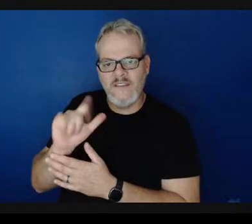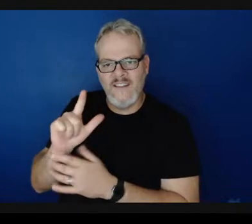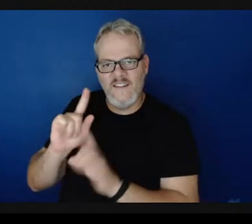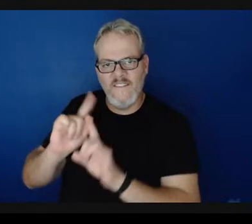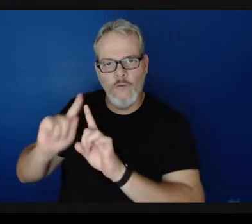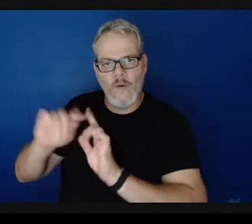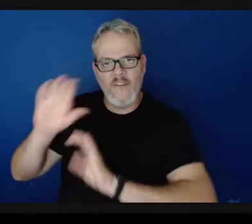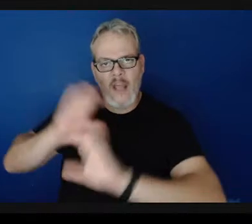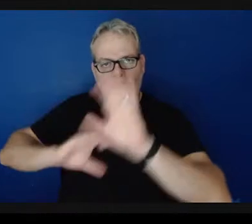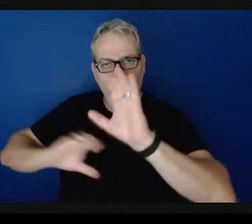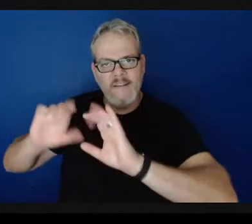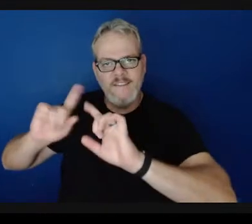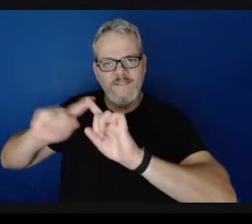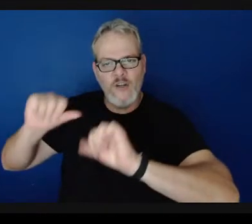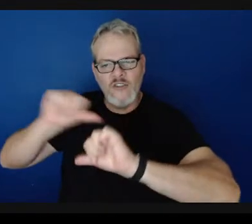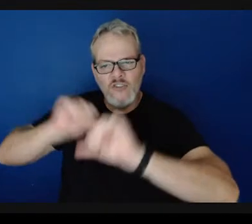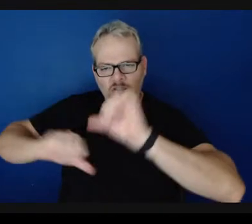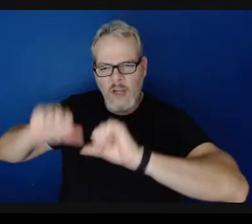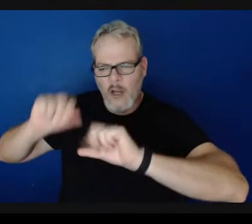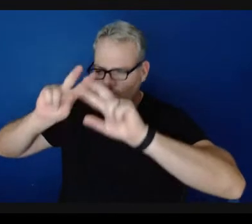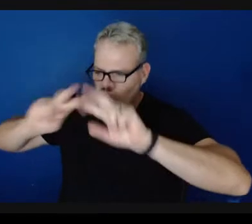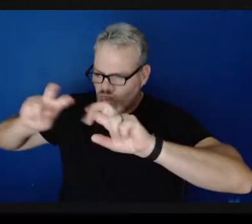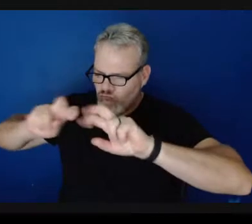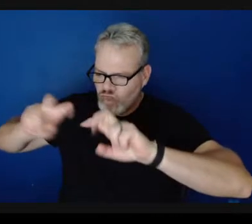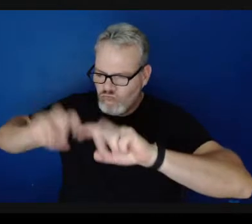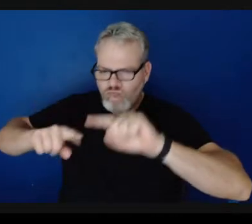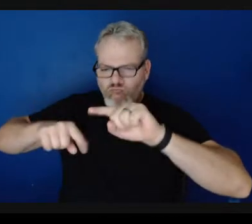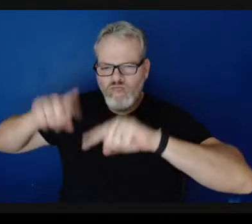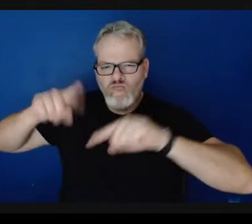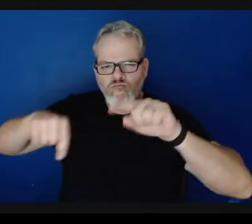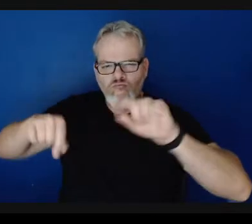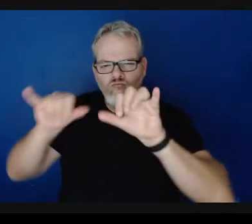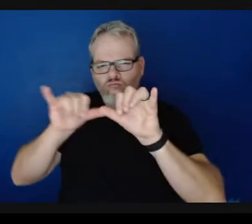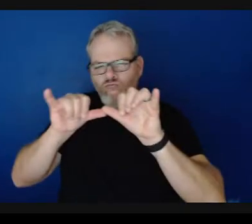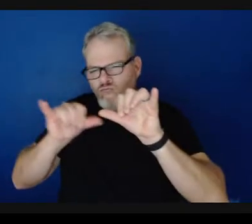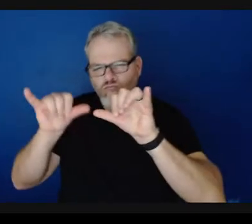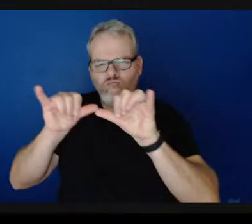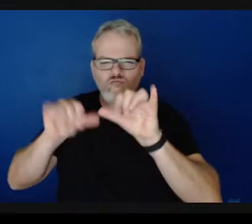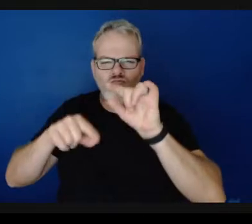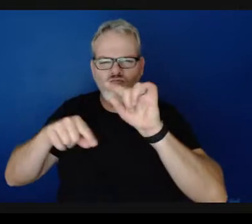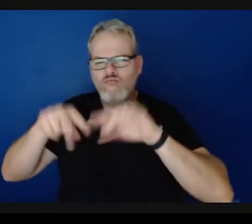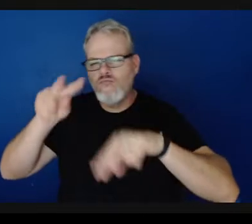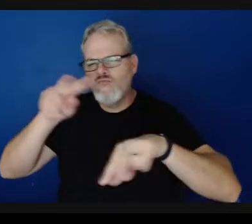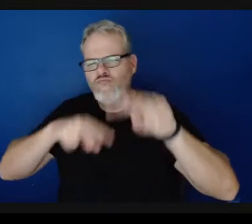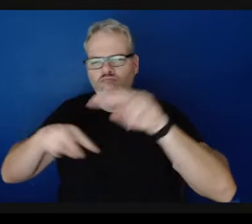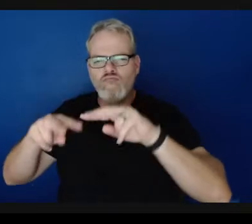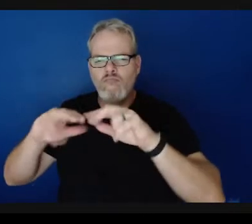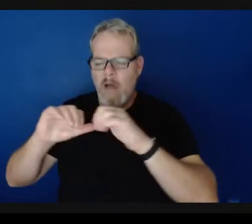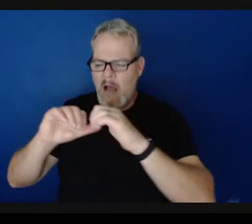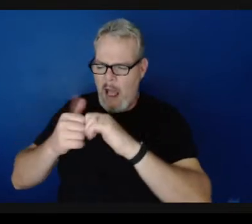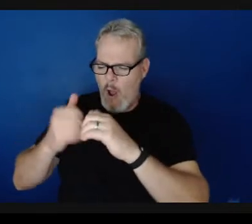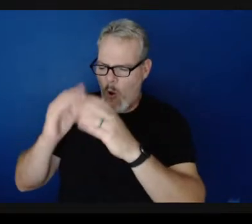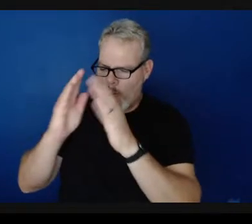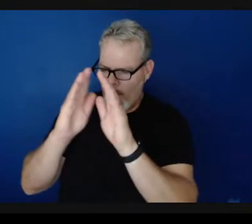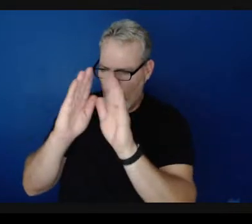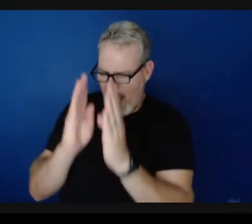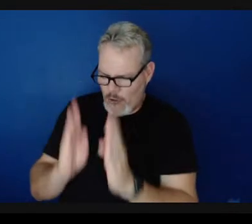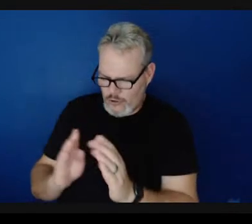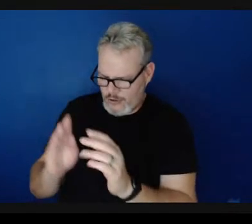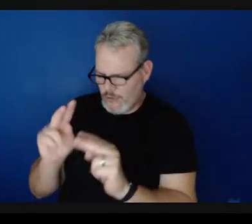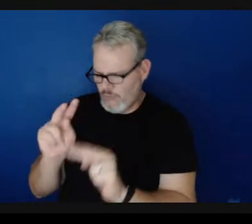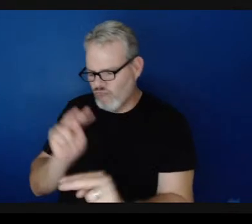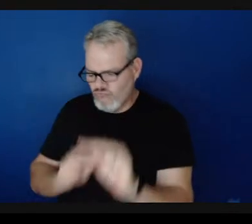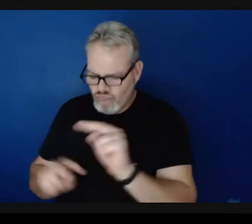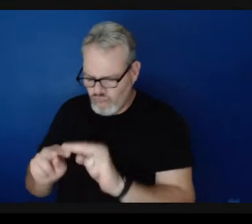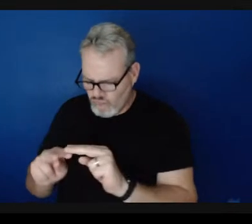them, the dissolution and recrystallization patterns on there as well. So that's